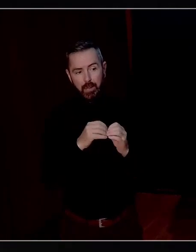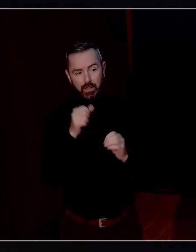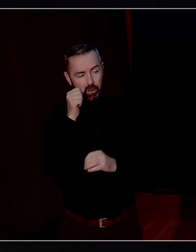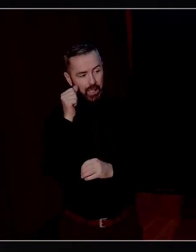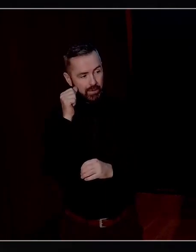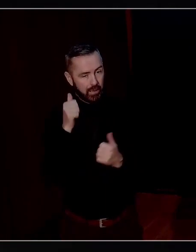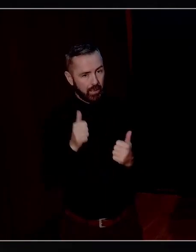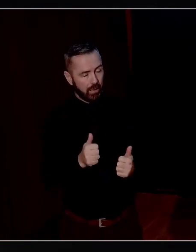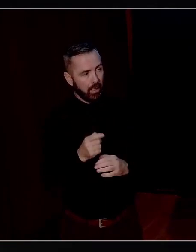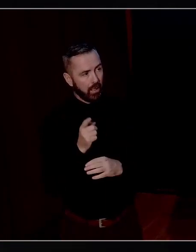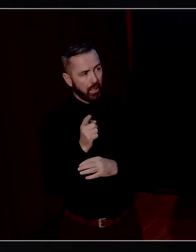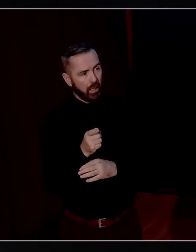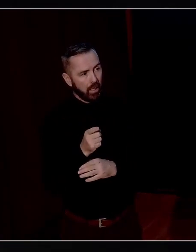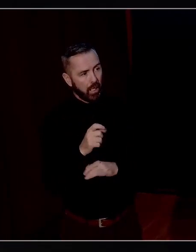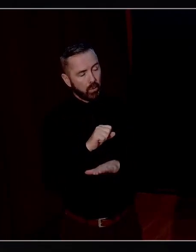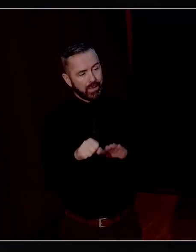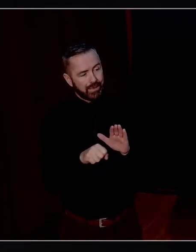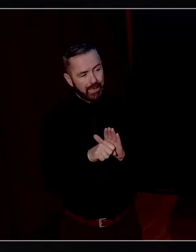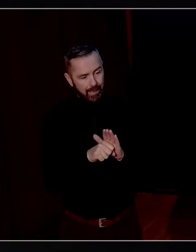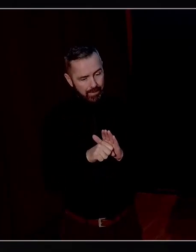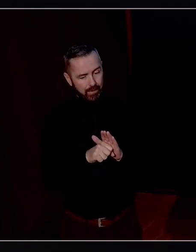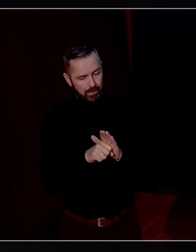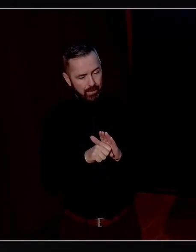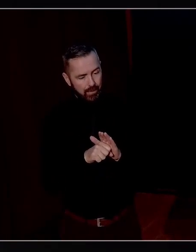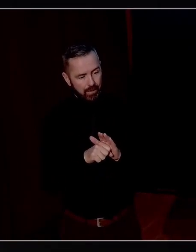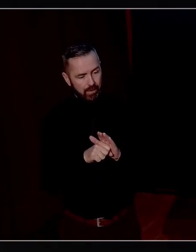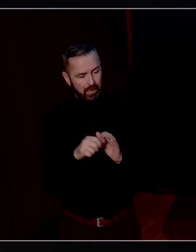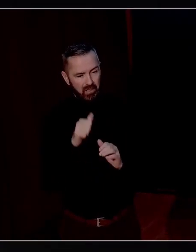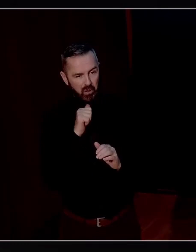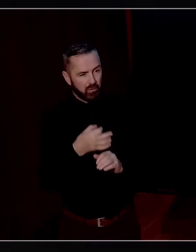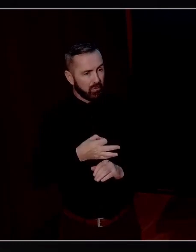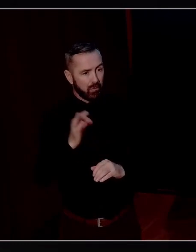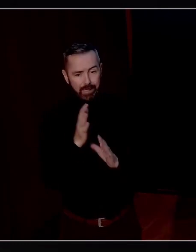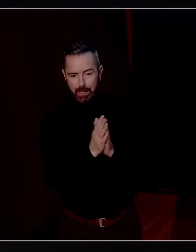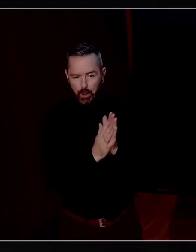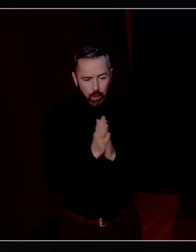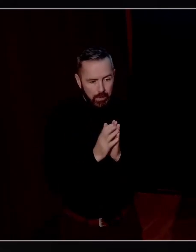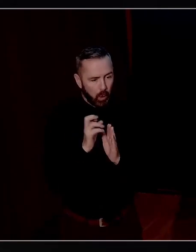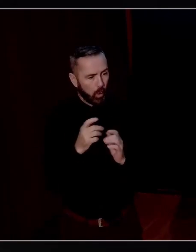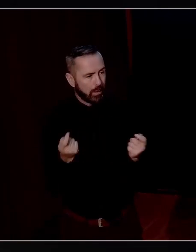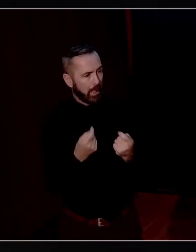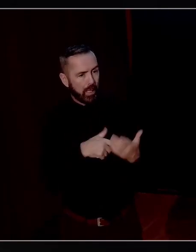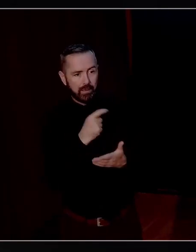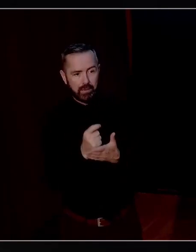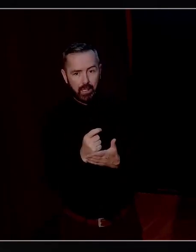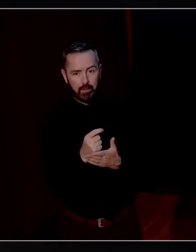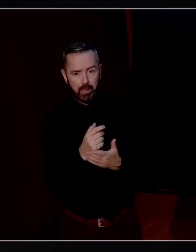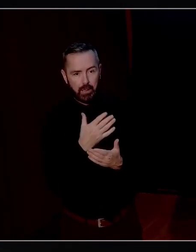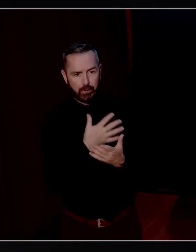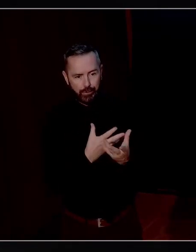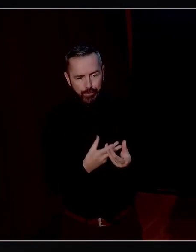very fairly, it was a state which evinced no great enthusiasm, no great celebrations at the time.